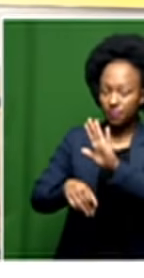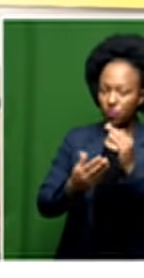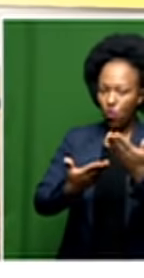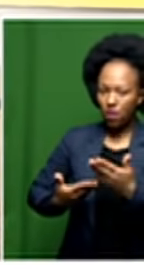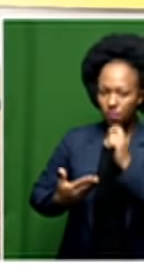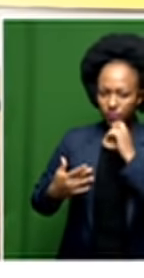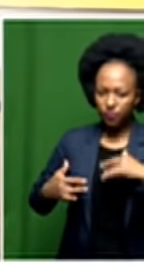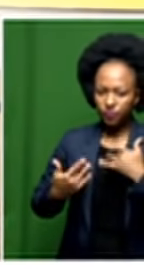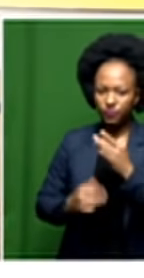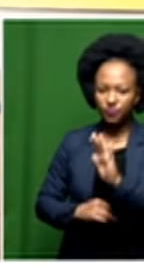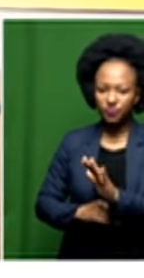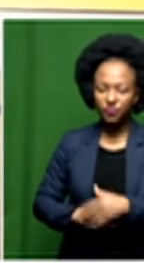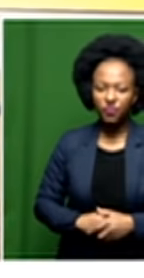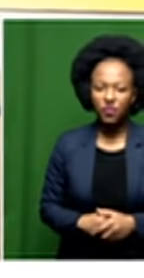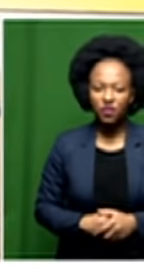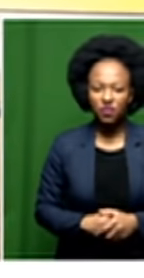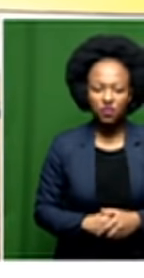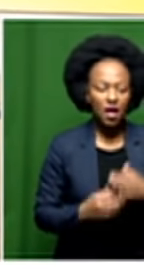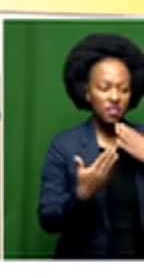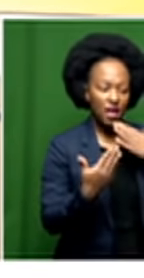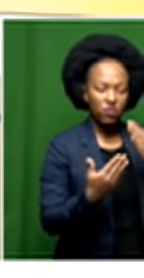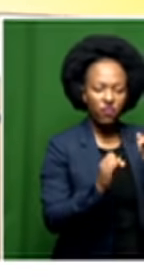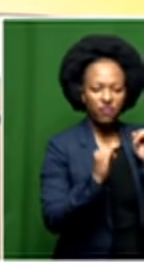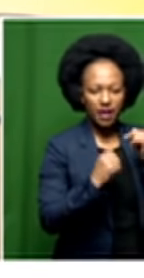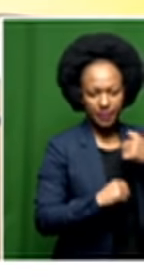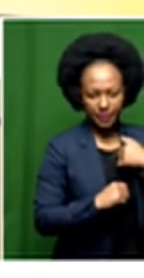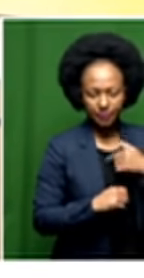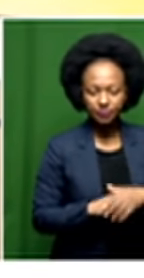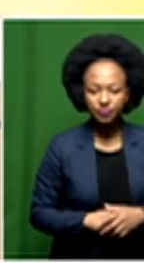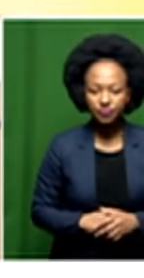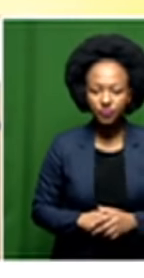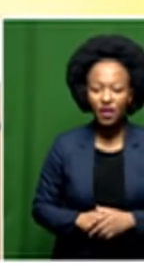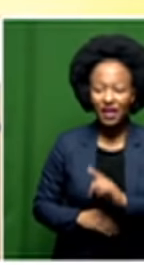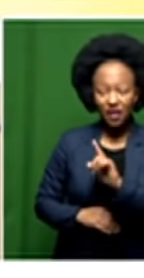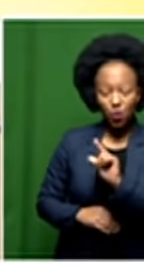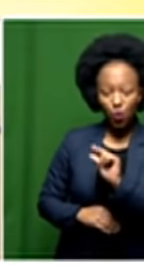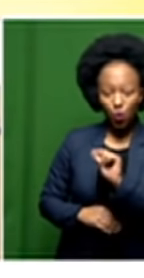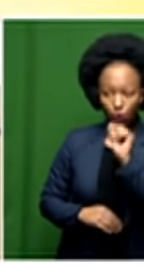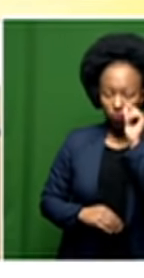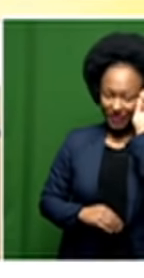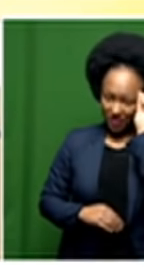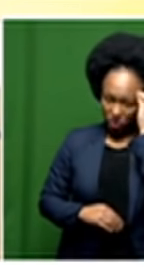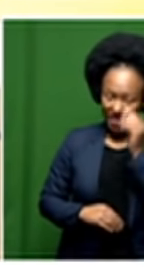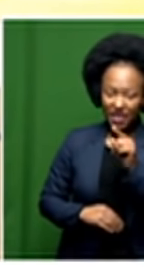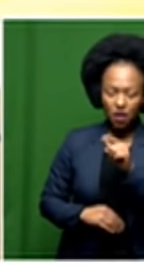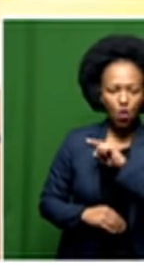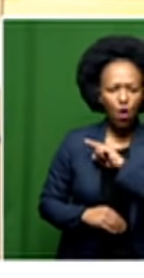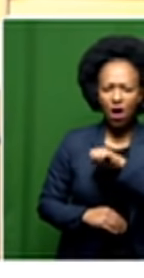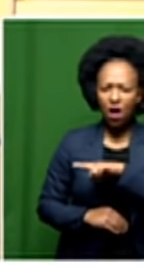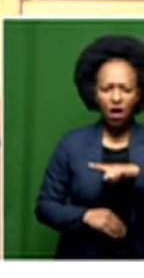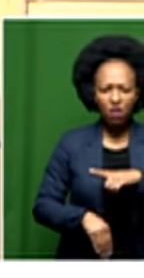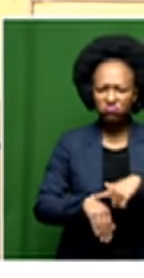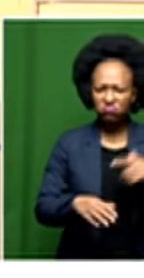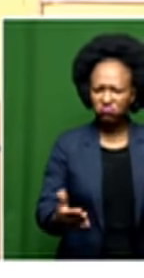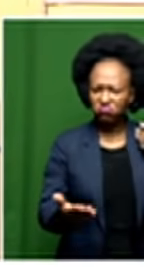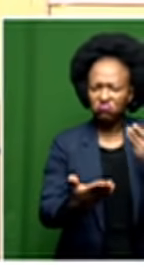Live. Thank you for having me. So an interesting one, this one, because for the longest time, there seemed to